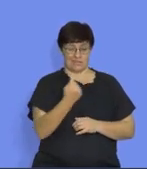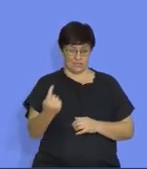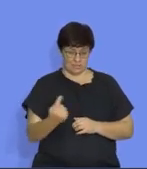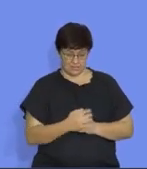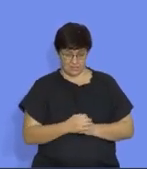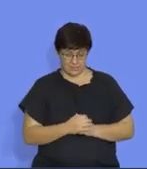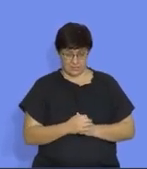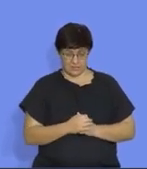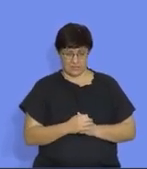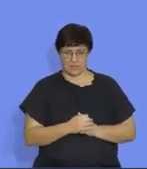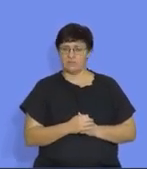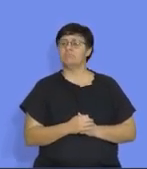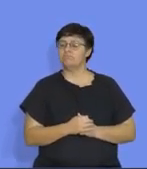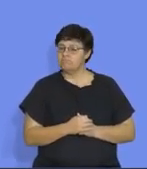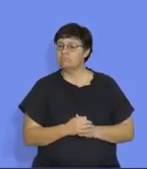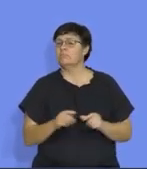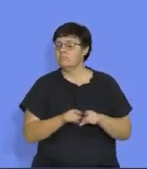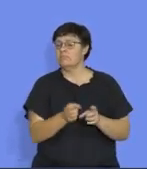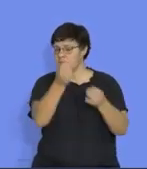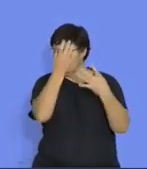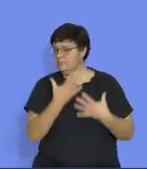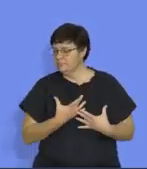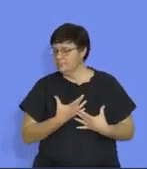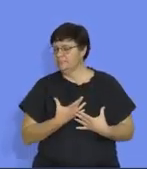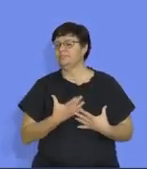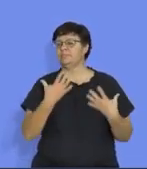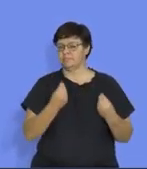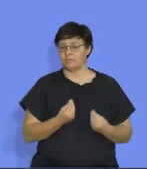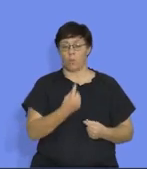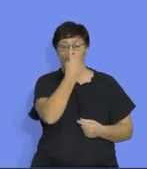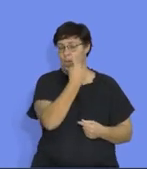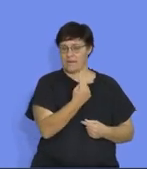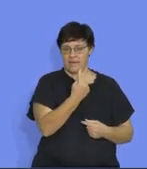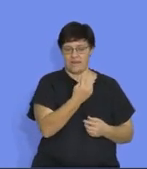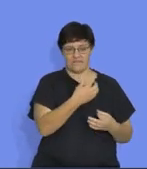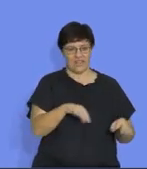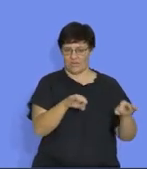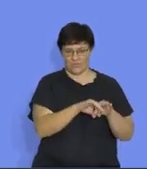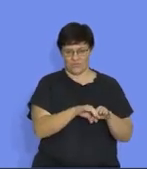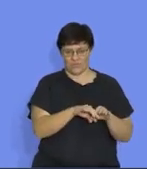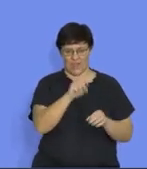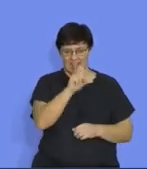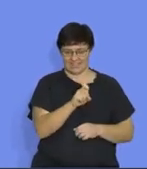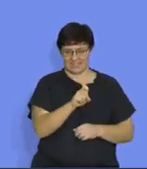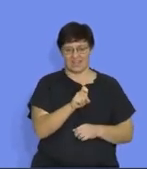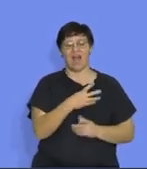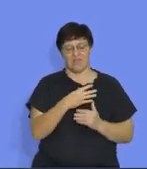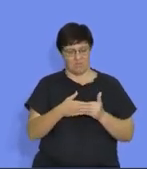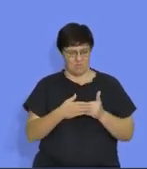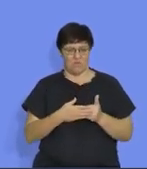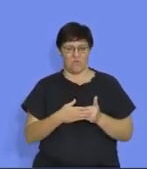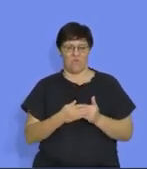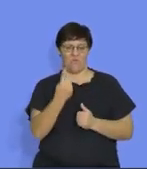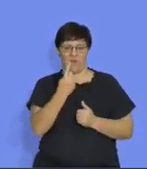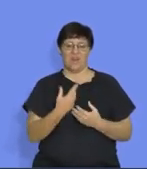So the question has kind of also given me a clue that there's going to be more than one value of x.